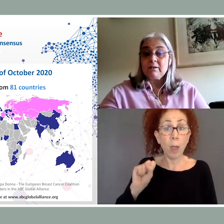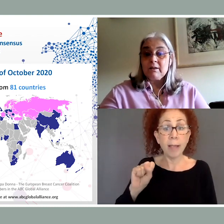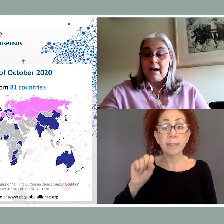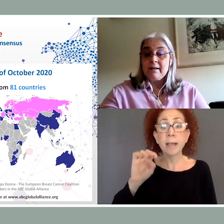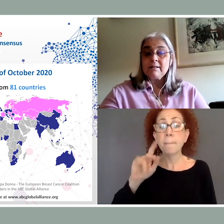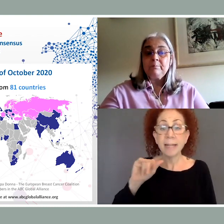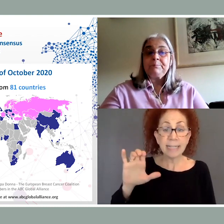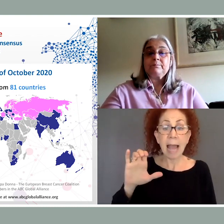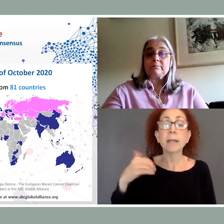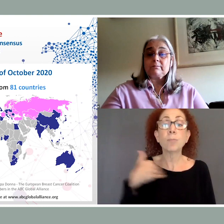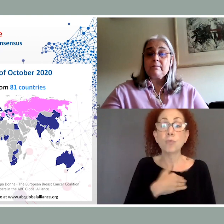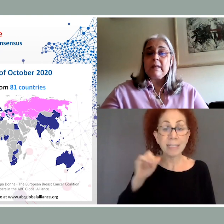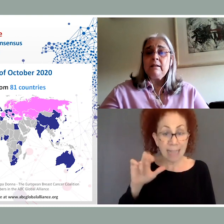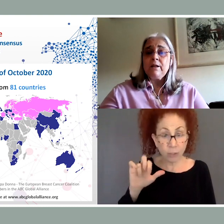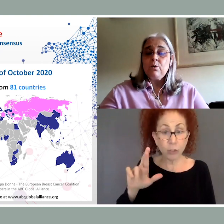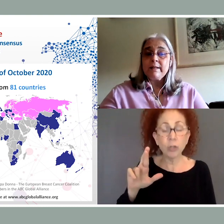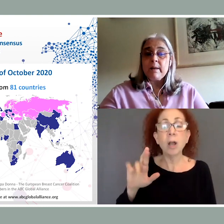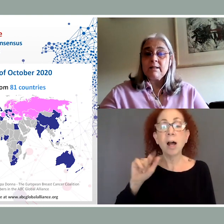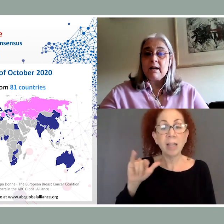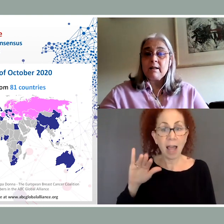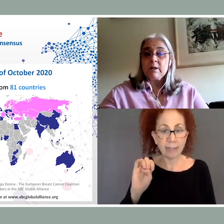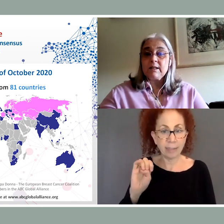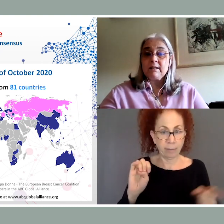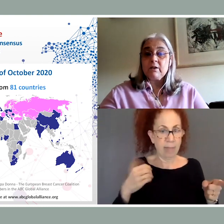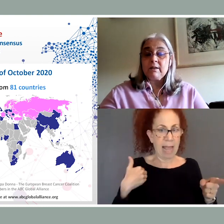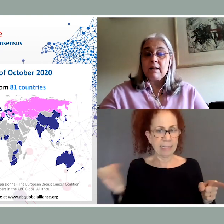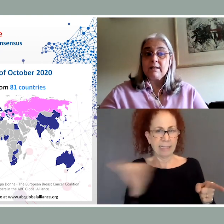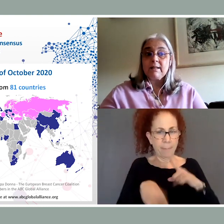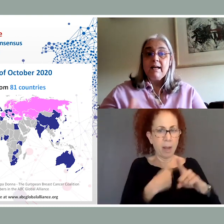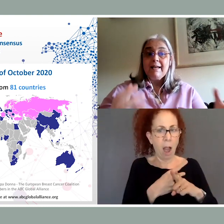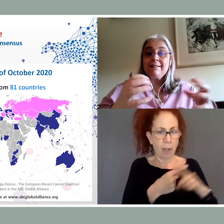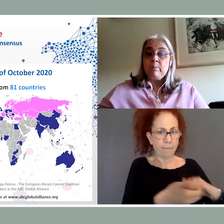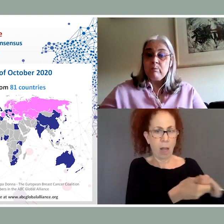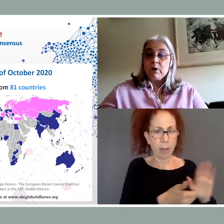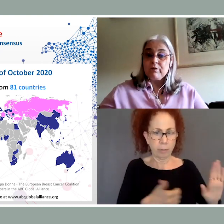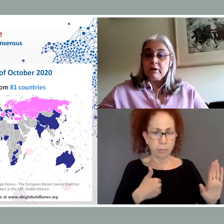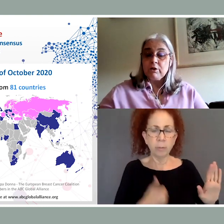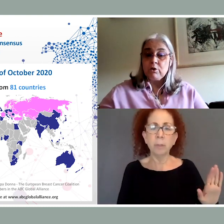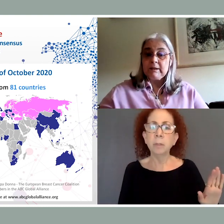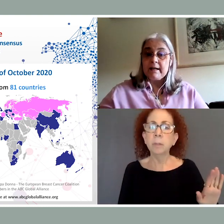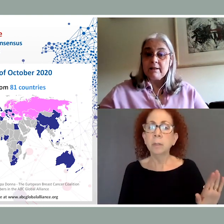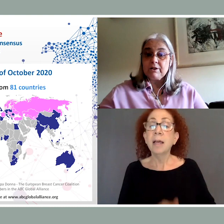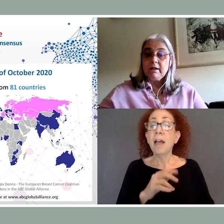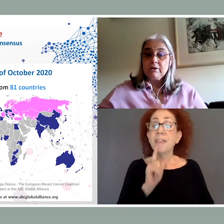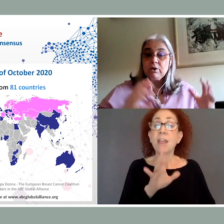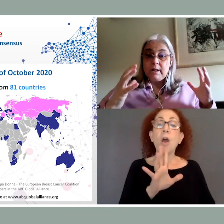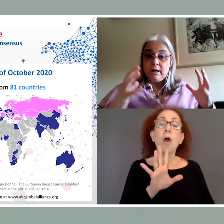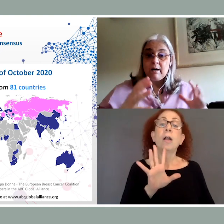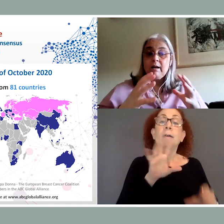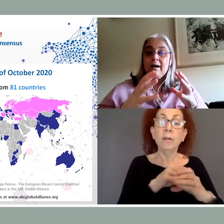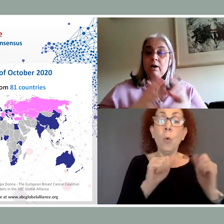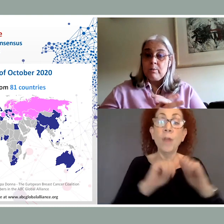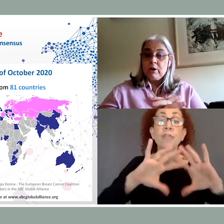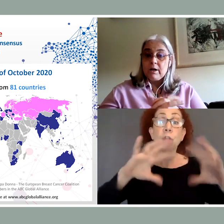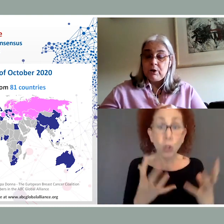Breast Cancer Alliance. And the US Metastatic Breast Cancer Alliance is a member of the Global Alliance. So we